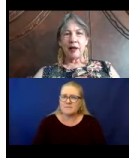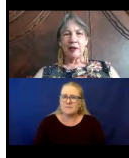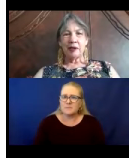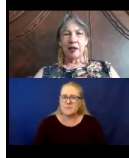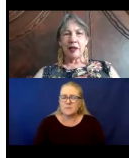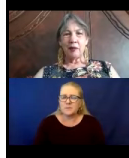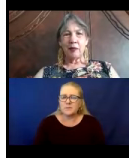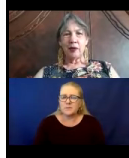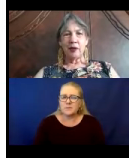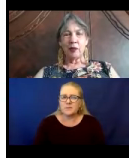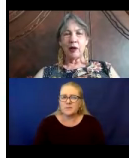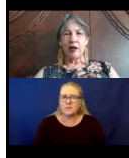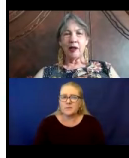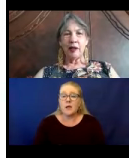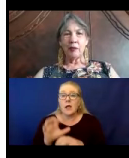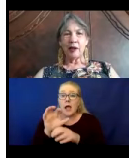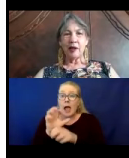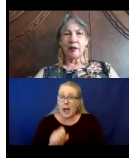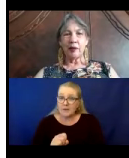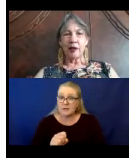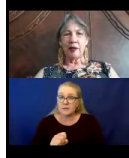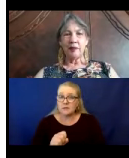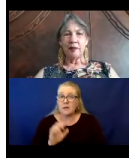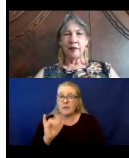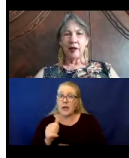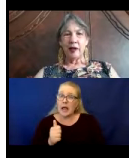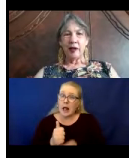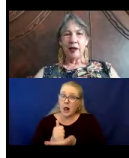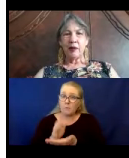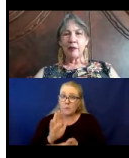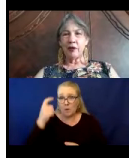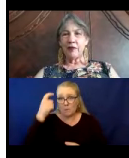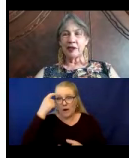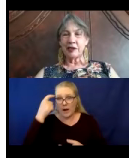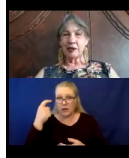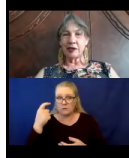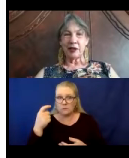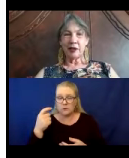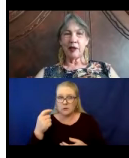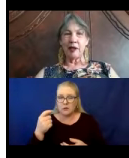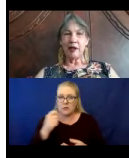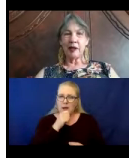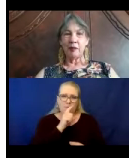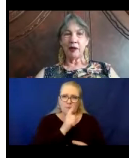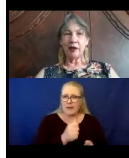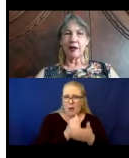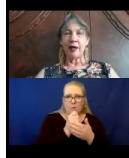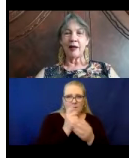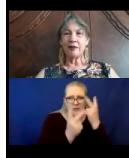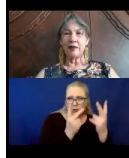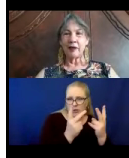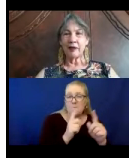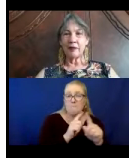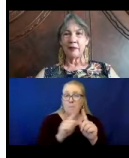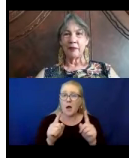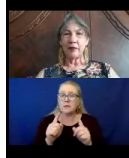So habits that help your brain, help with a healthy brain, they won't help with your vision necessarily, but they help with a lot